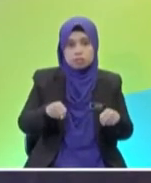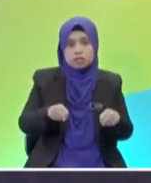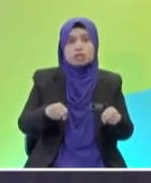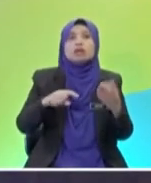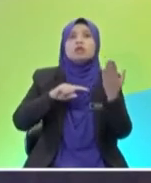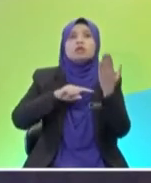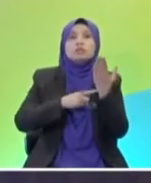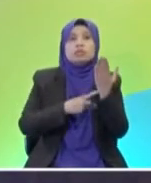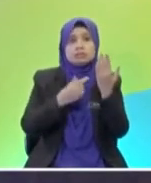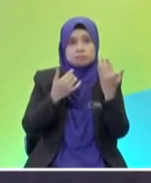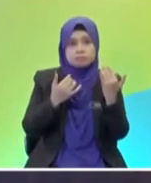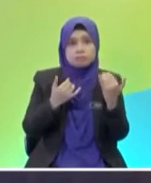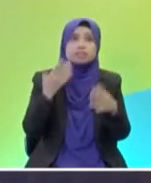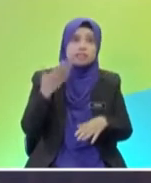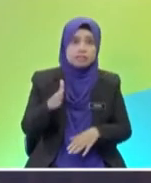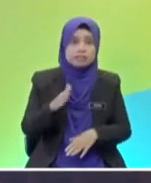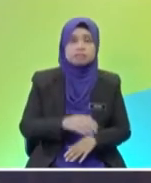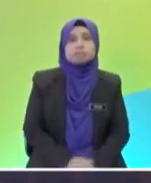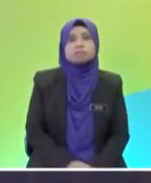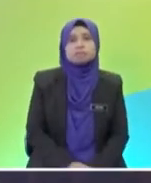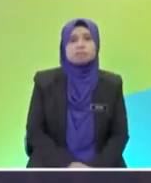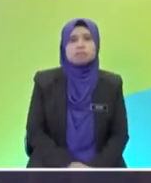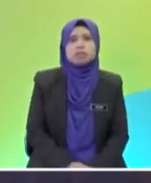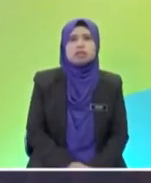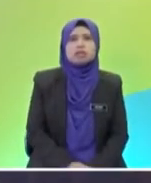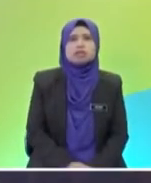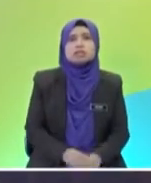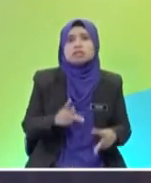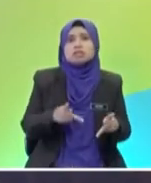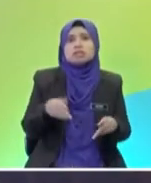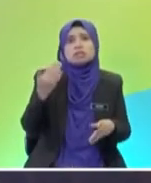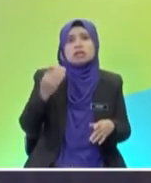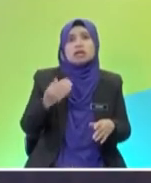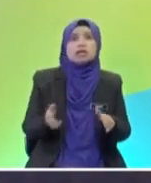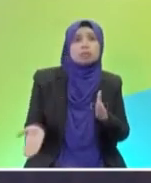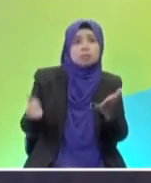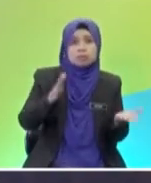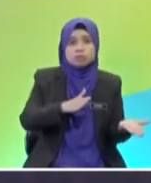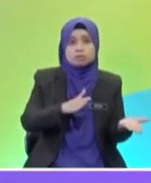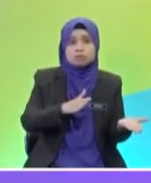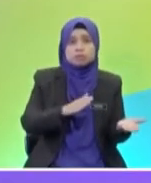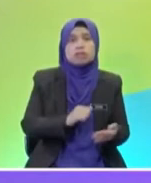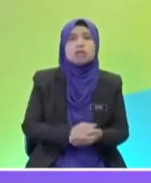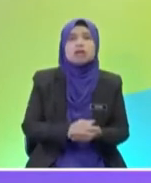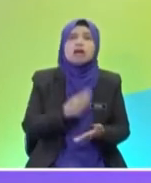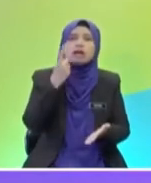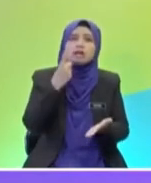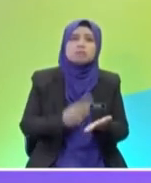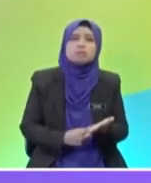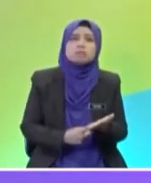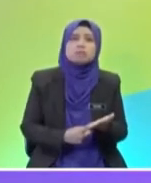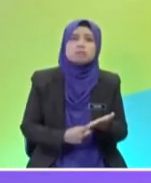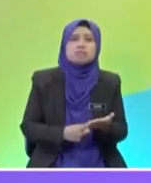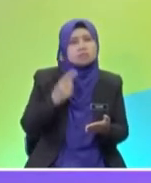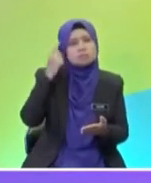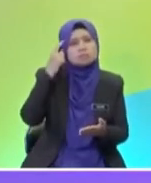and let's check it together later. But teacher, I have a question regarding to your pollution slide. Yes. I'm curious to